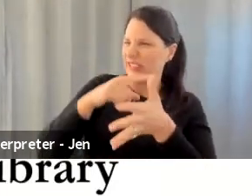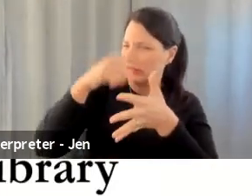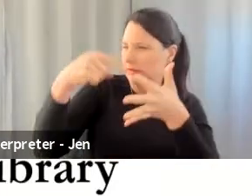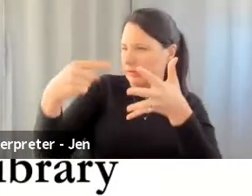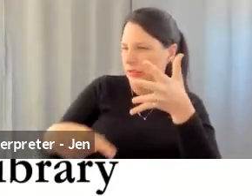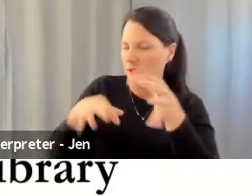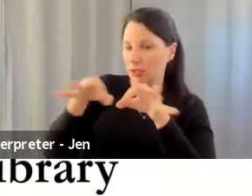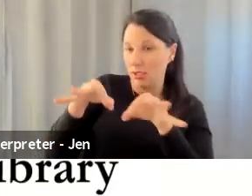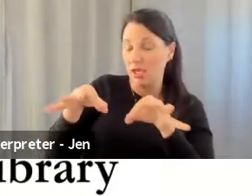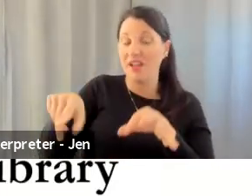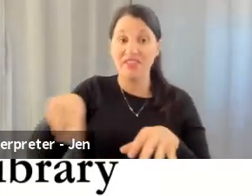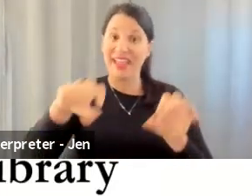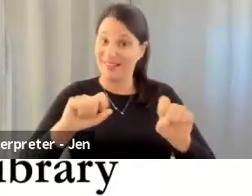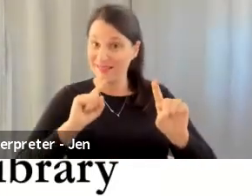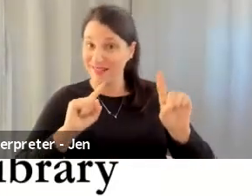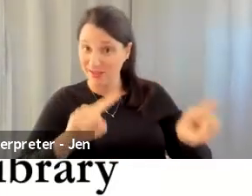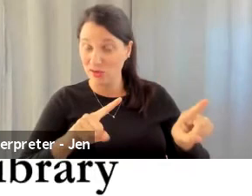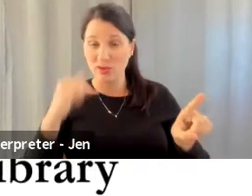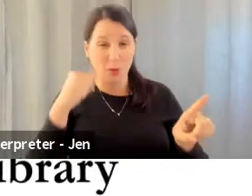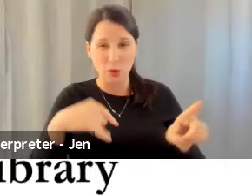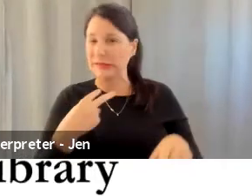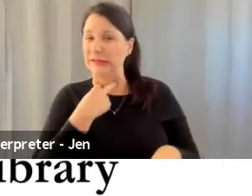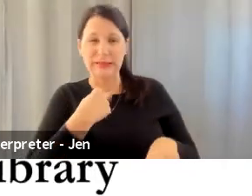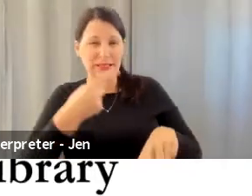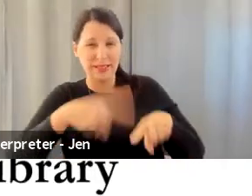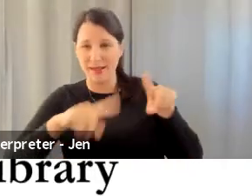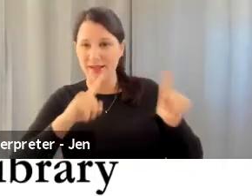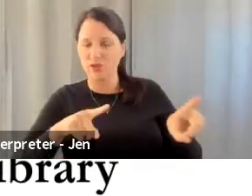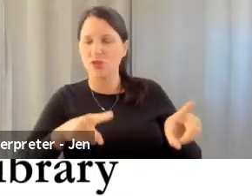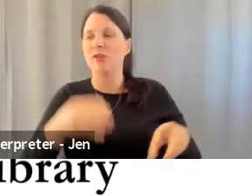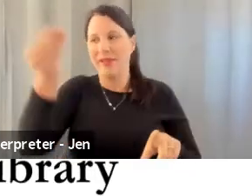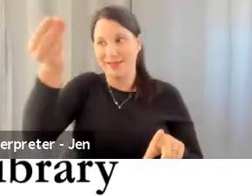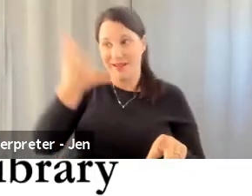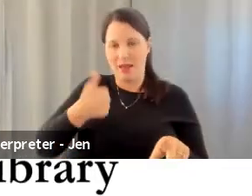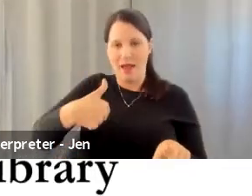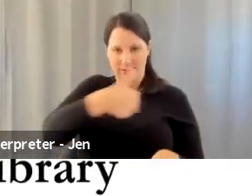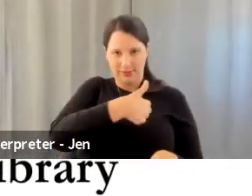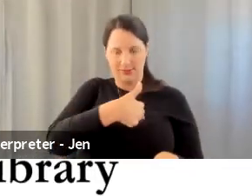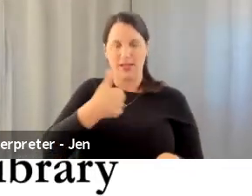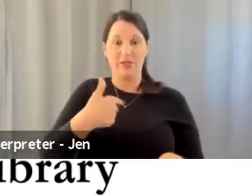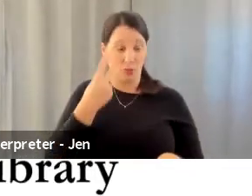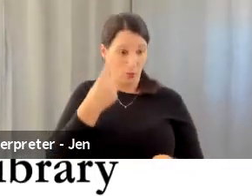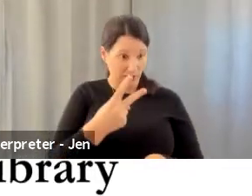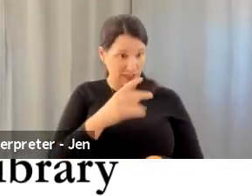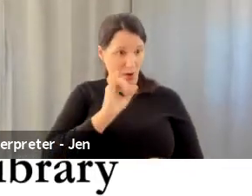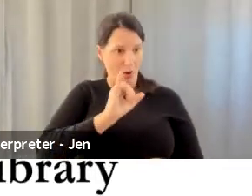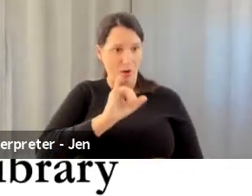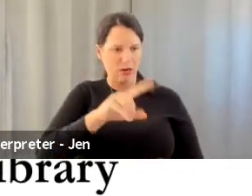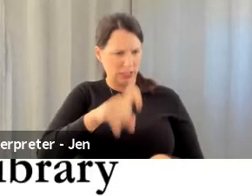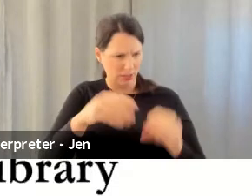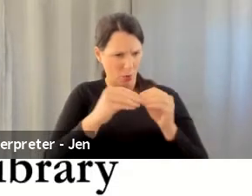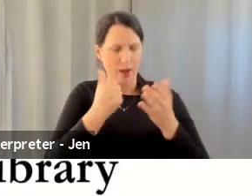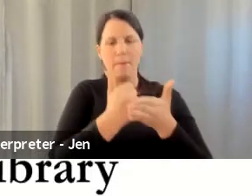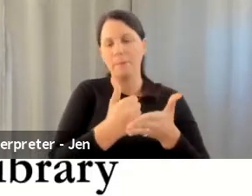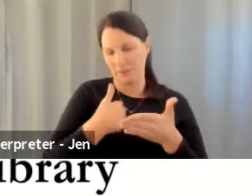well. And if they can't answer it, they refer it to us, and we get back to you as soon as we see that ticket created. But if you sign on